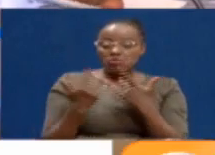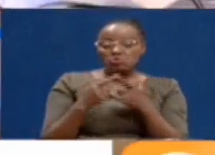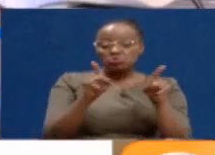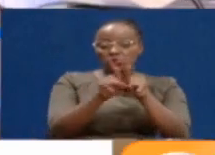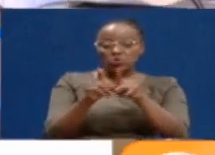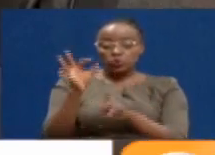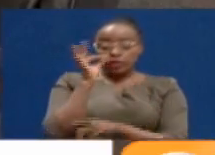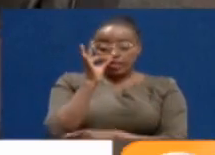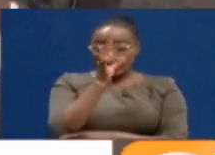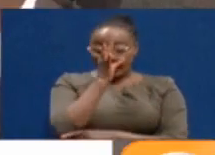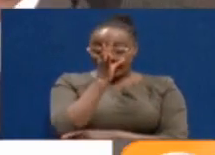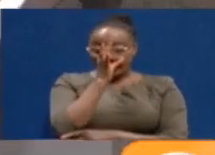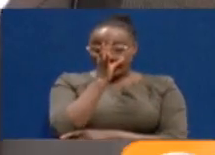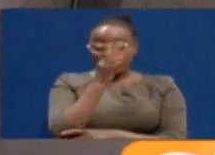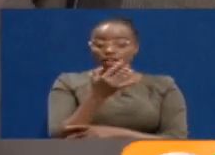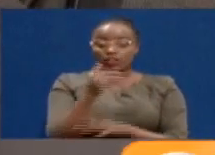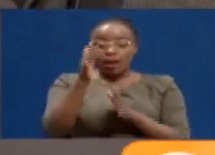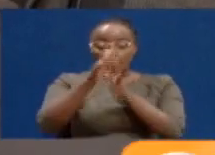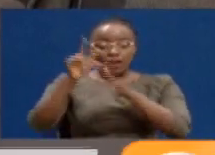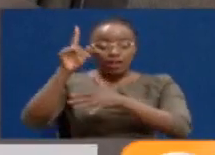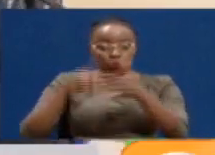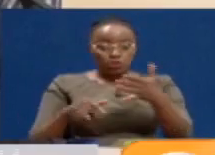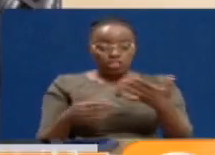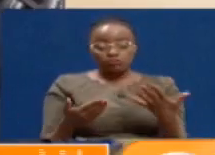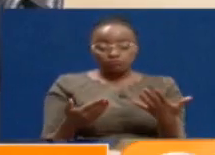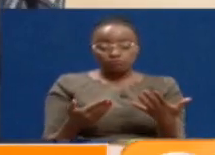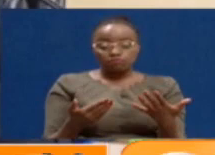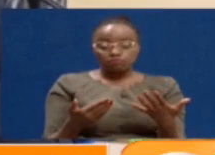Nyeri. And the plan is